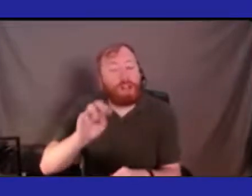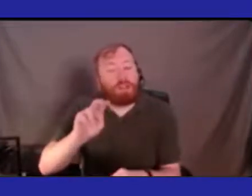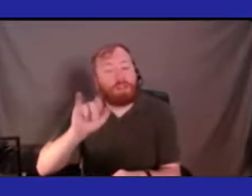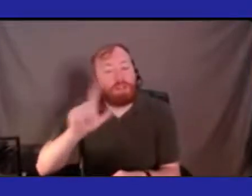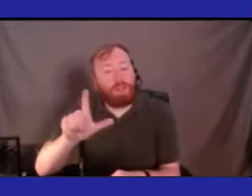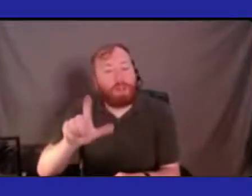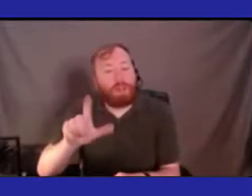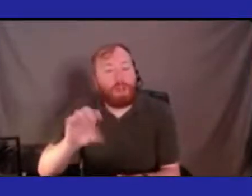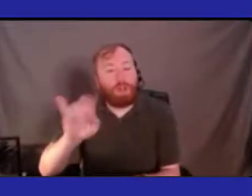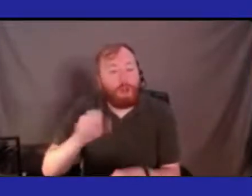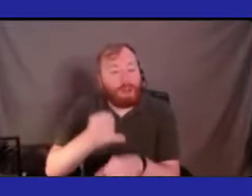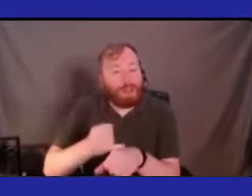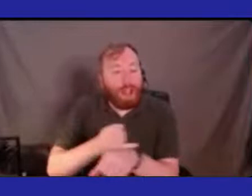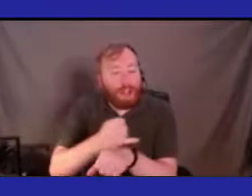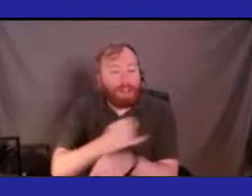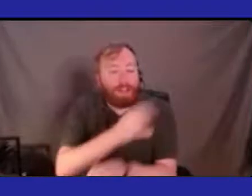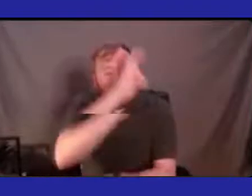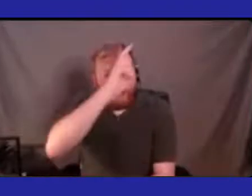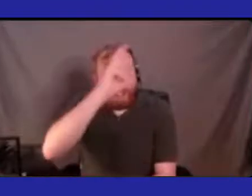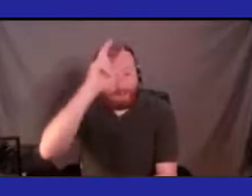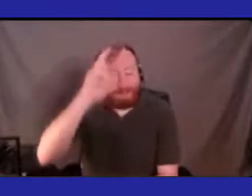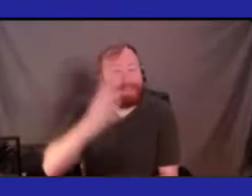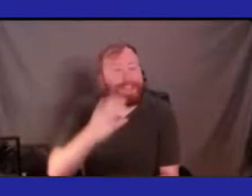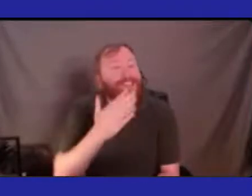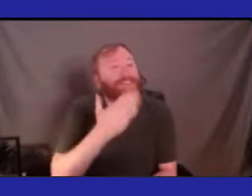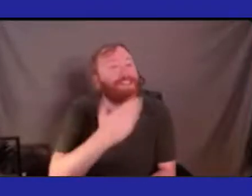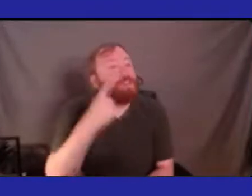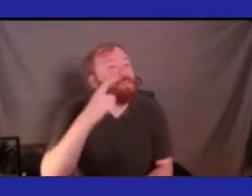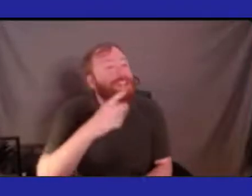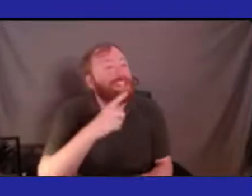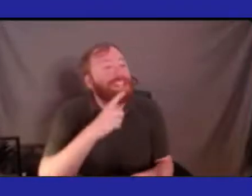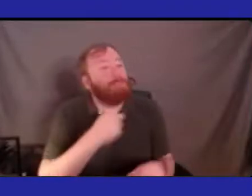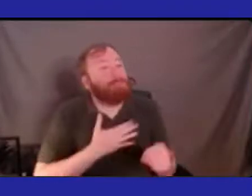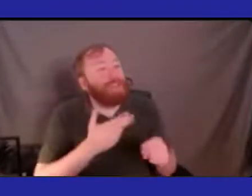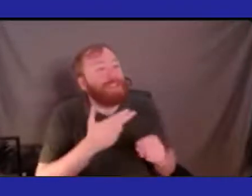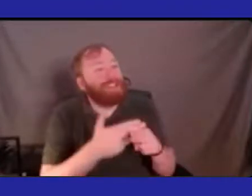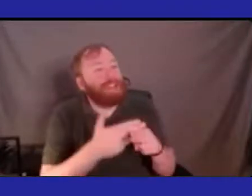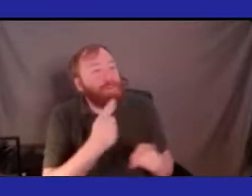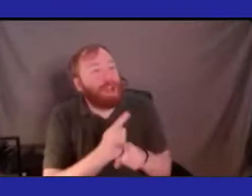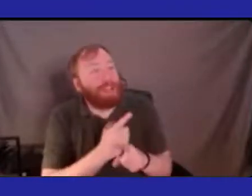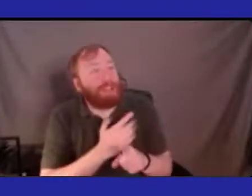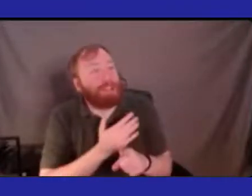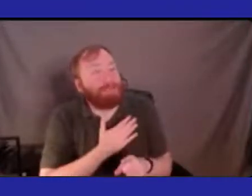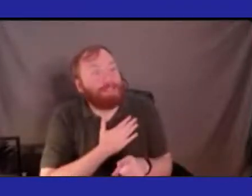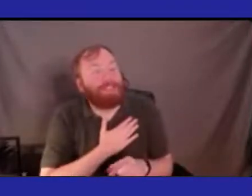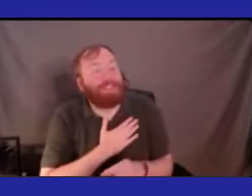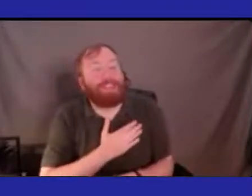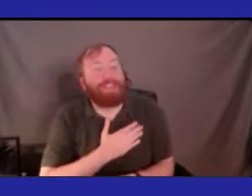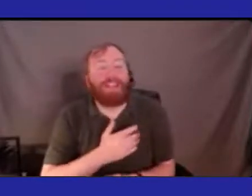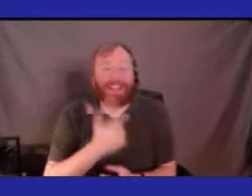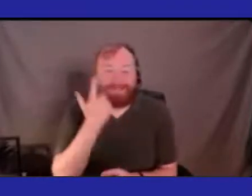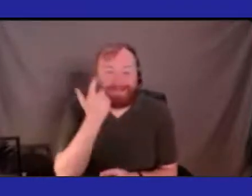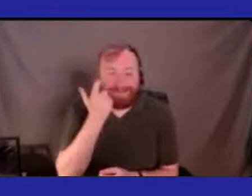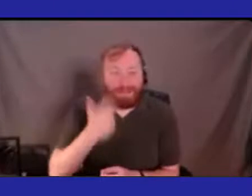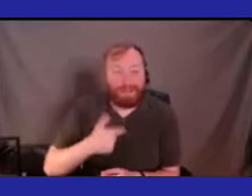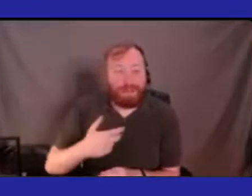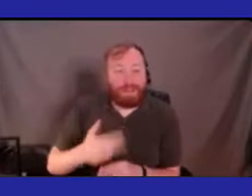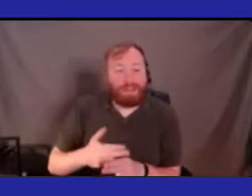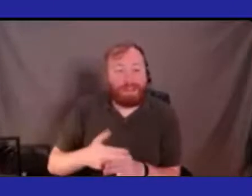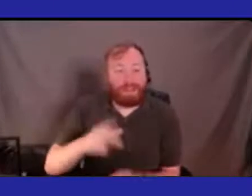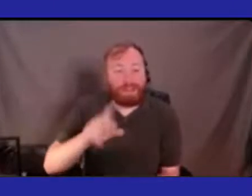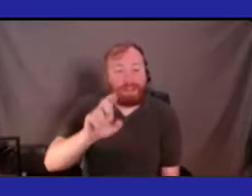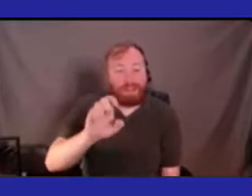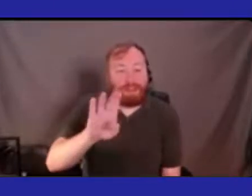saying my name correctly. I appreciate it very much. Okay, as I said, my name is Deborah Greif, and I chair, and